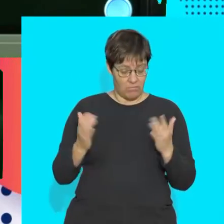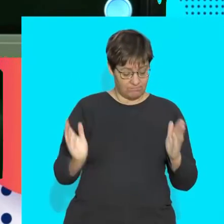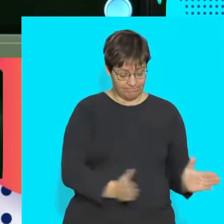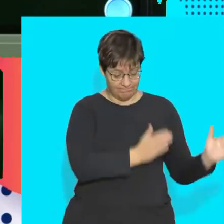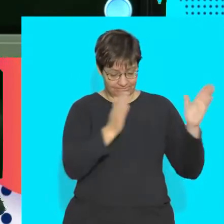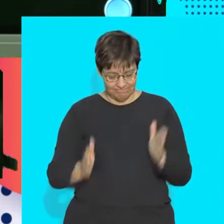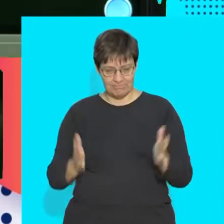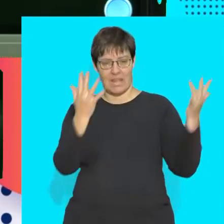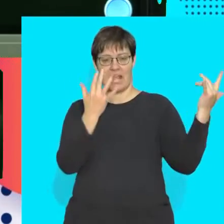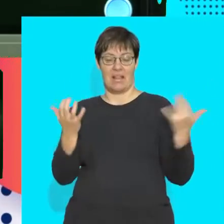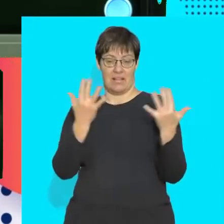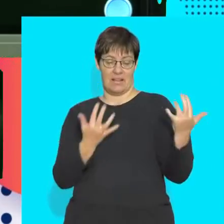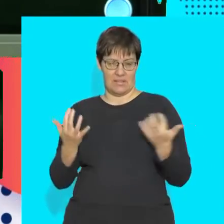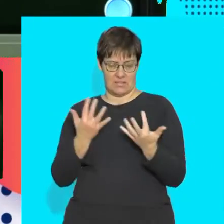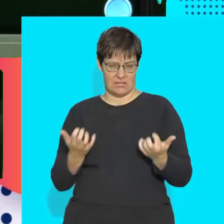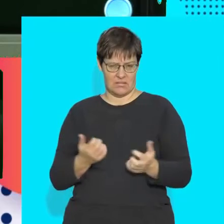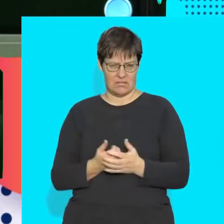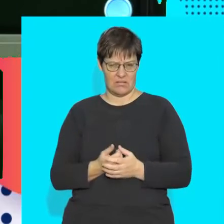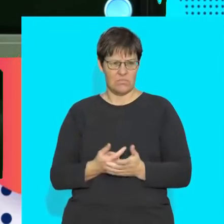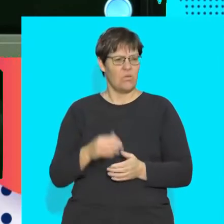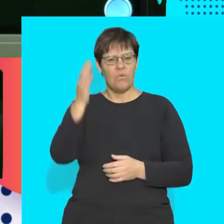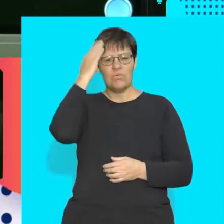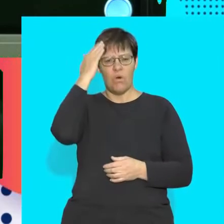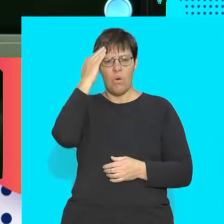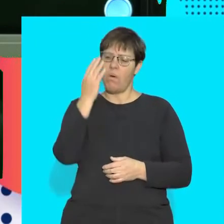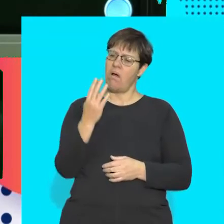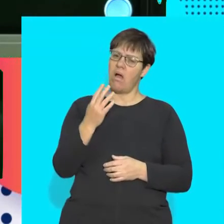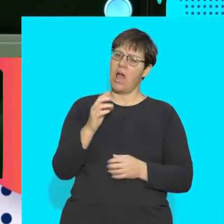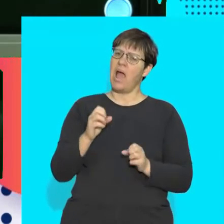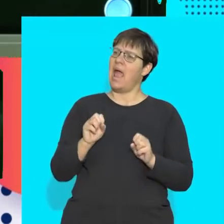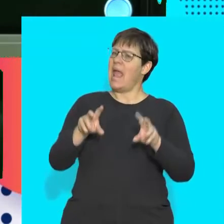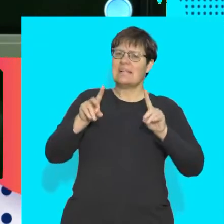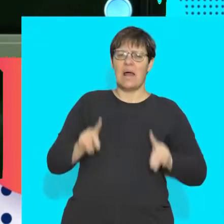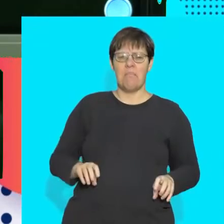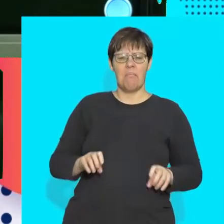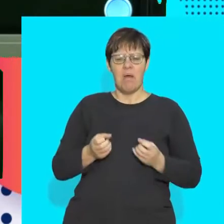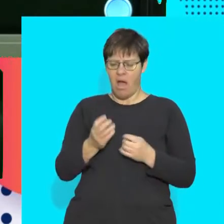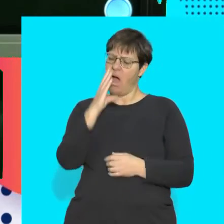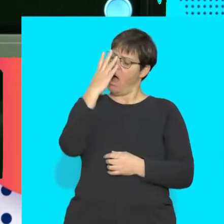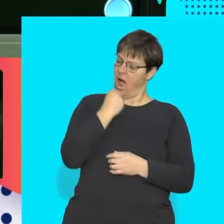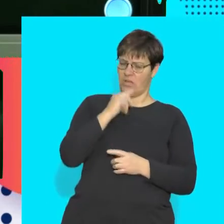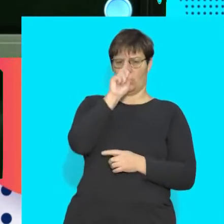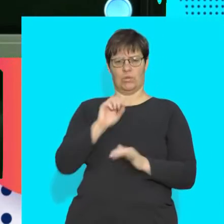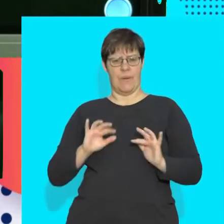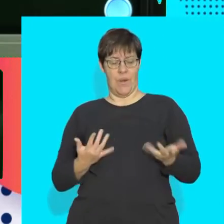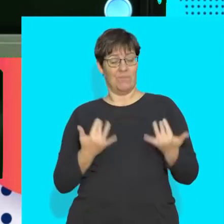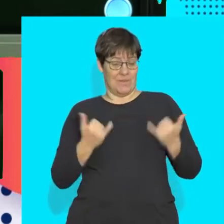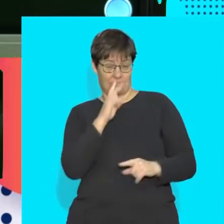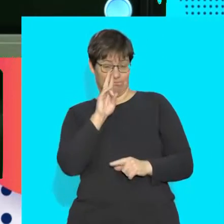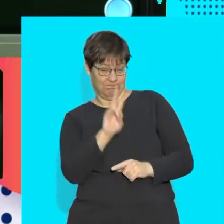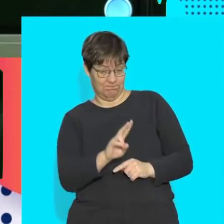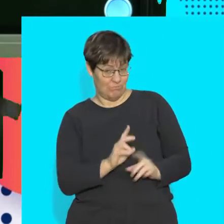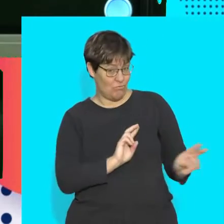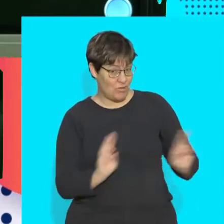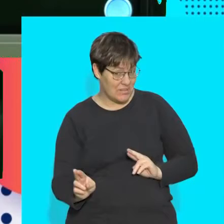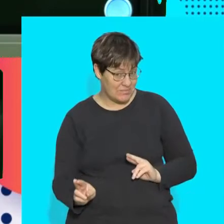calculations. Now we need to know how are we going to get asked this? How do we get examined this. So that's what we're going to look at now.